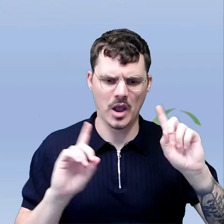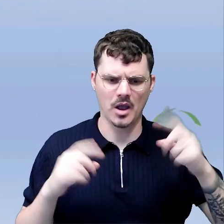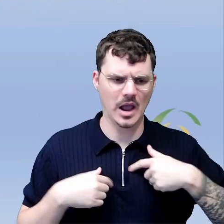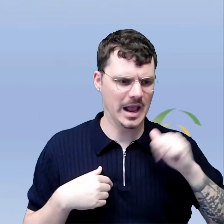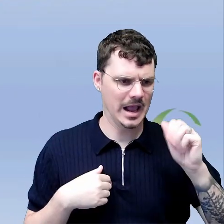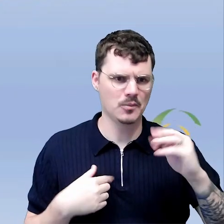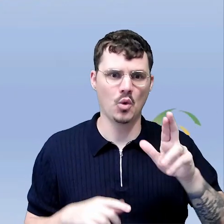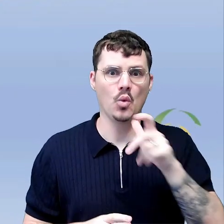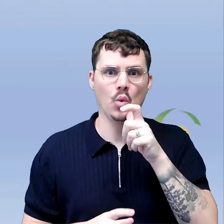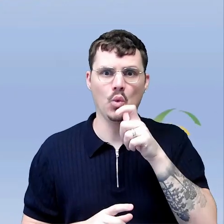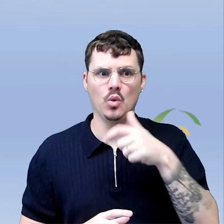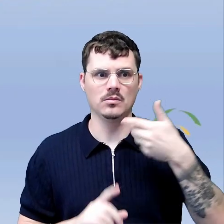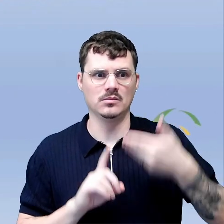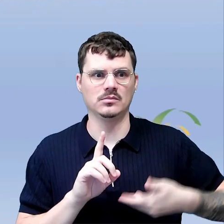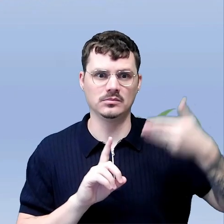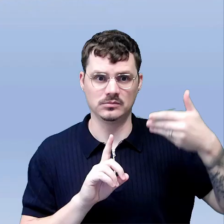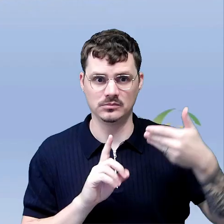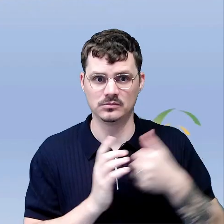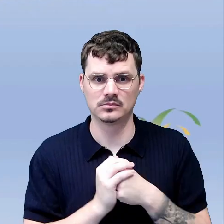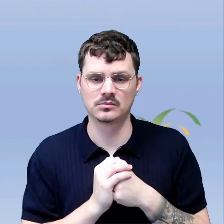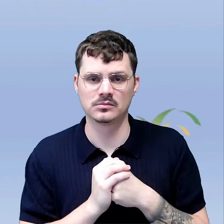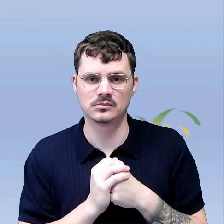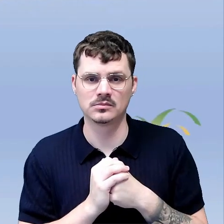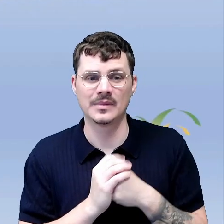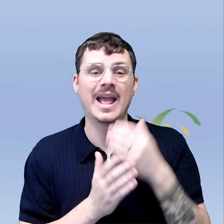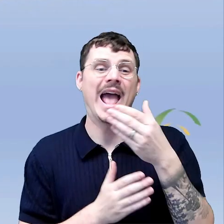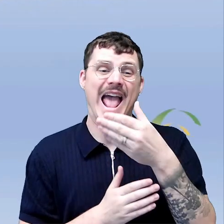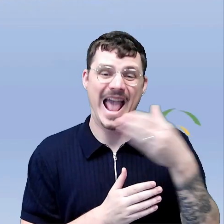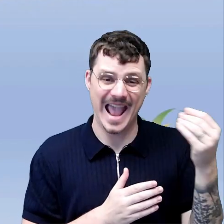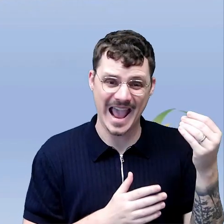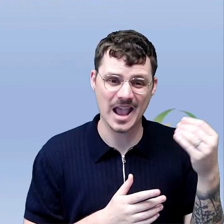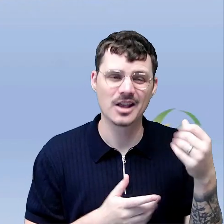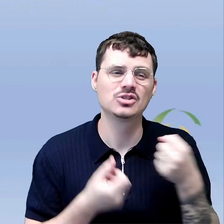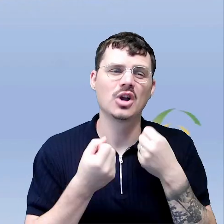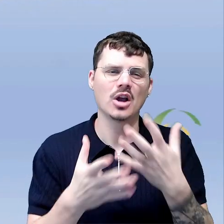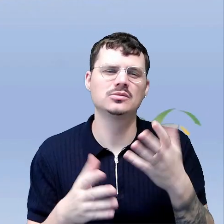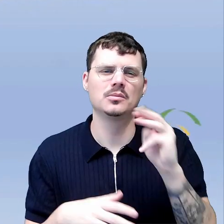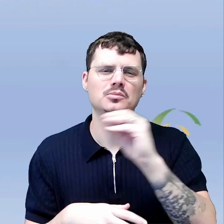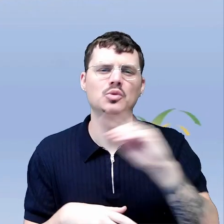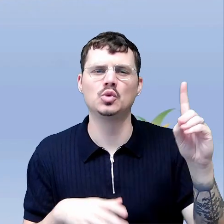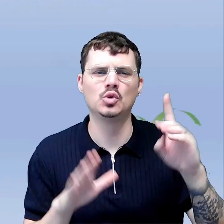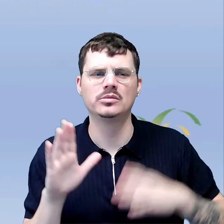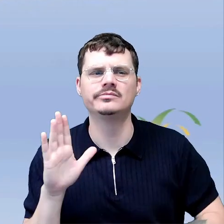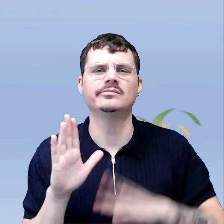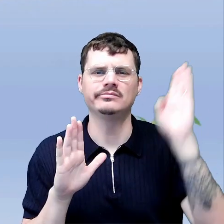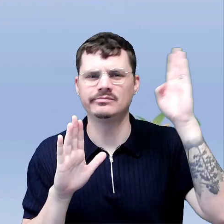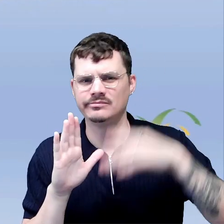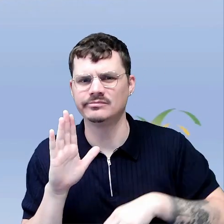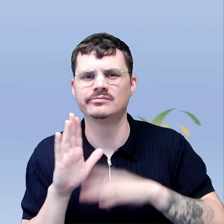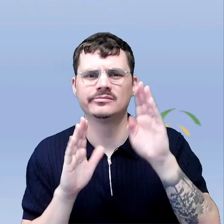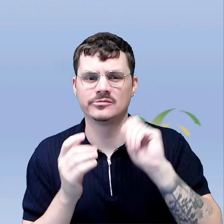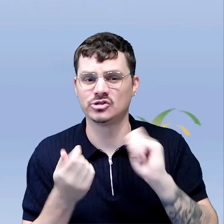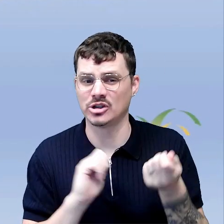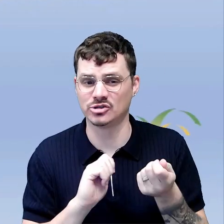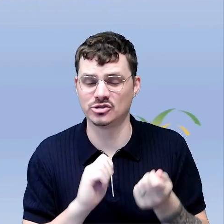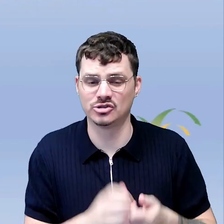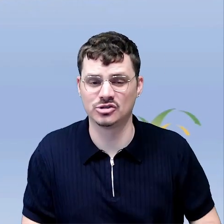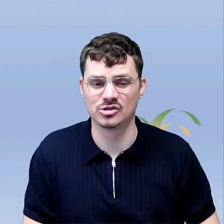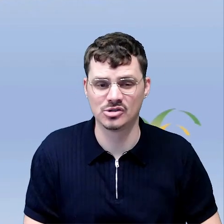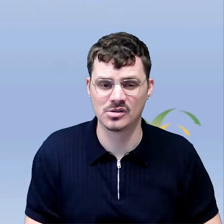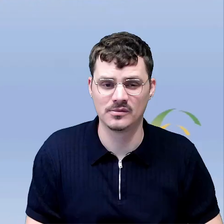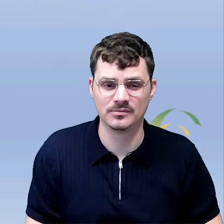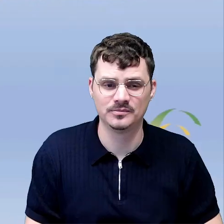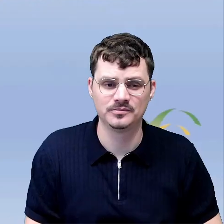who he was. And by causing extreme mood changes.